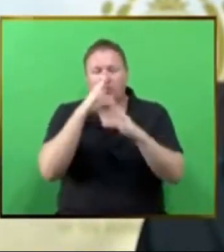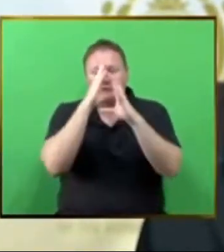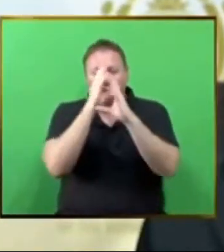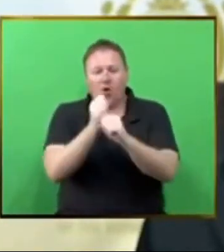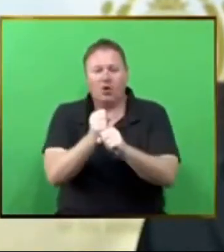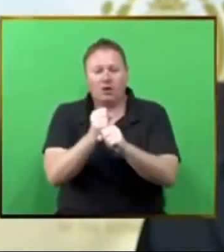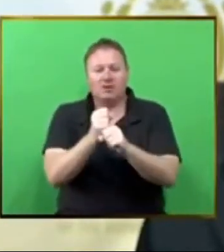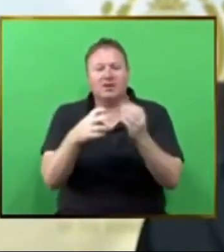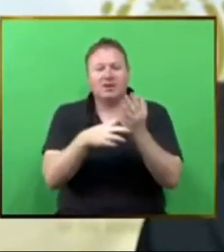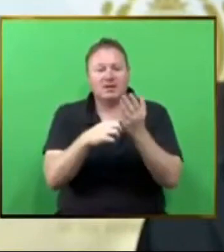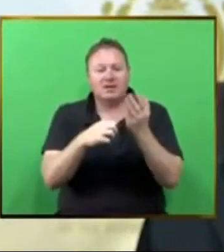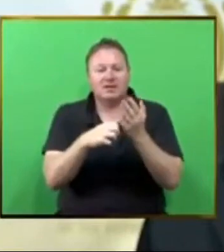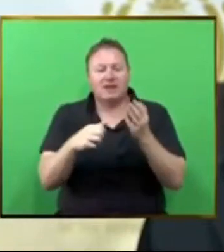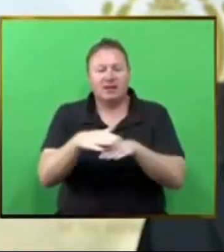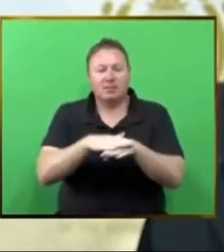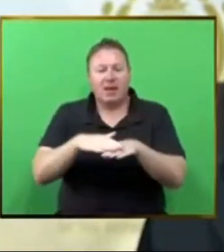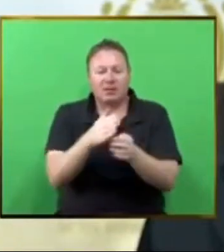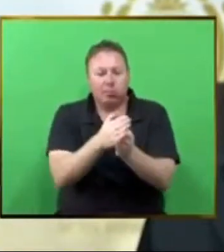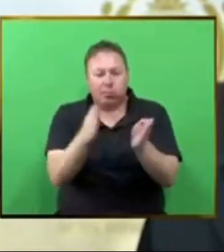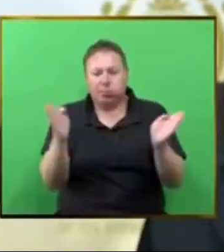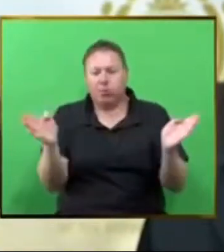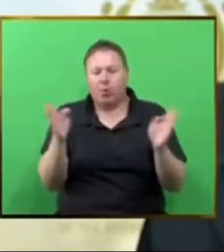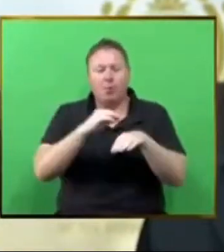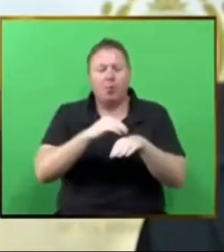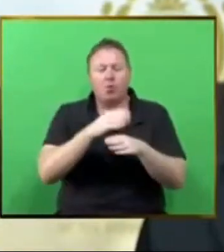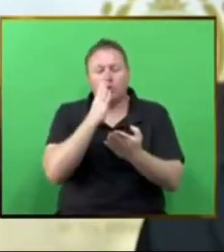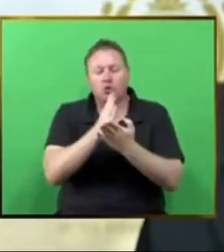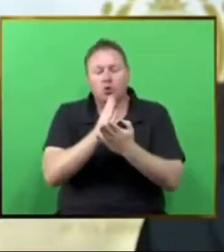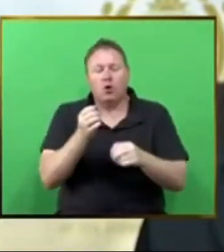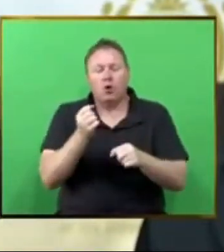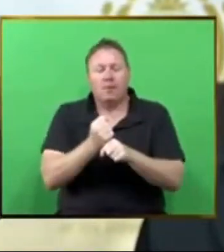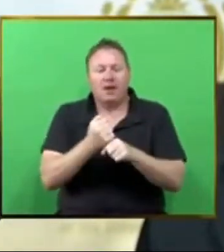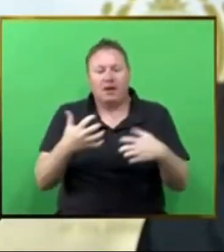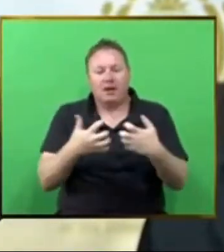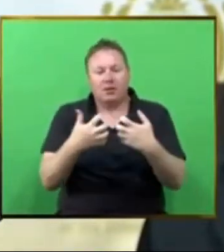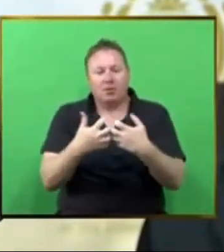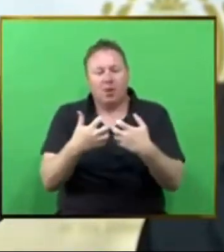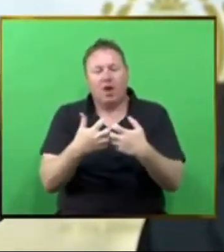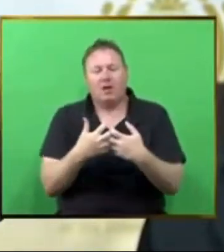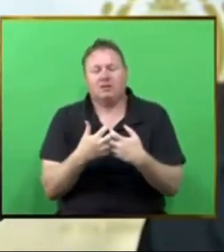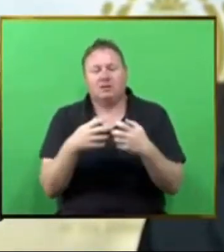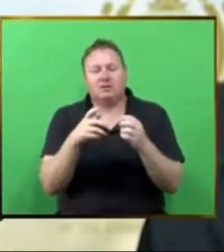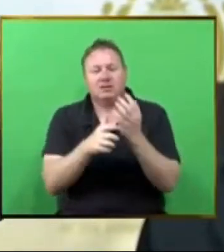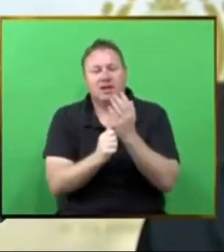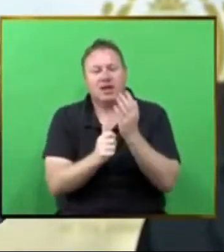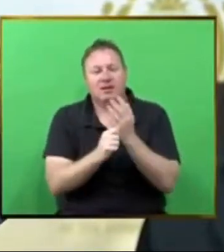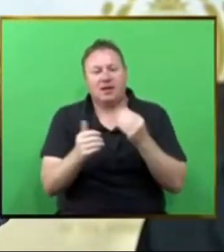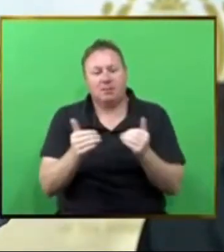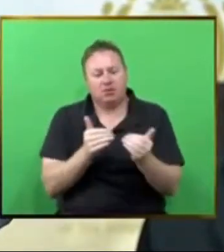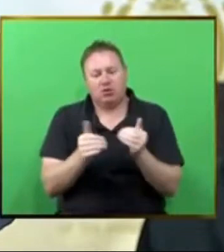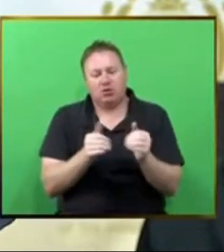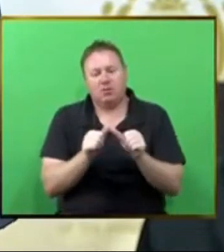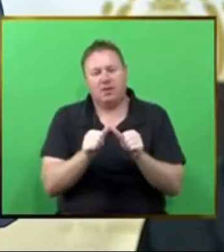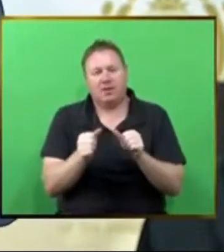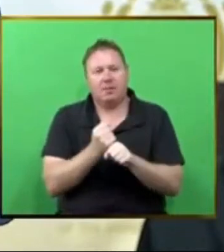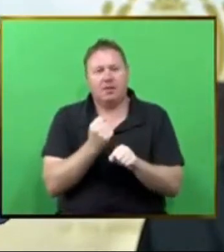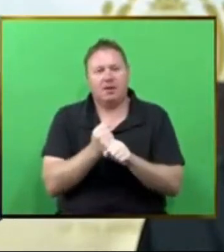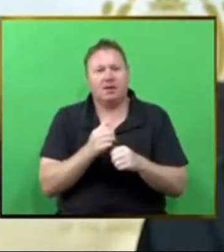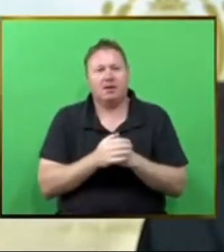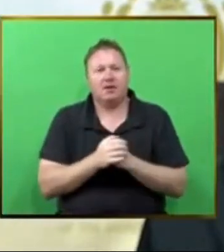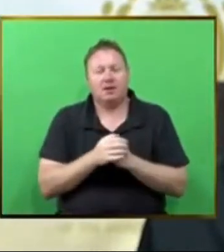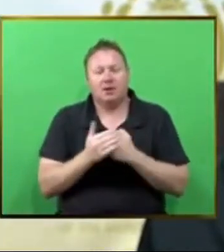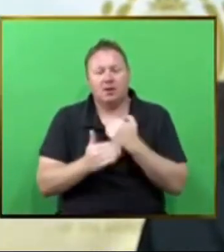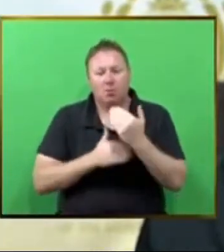base while improving tax compliance and administrative efficiency. Visible progress has been made